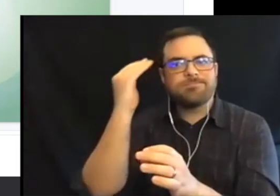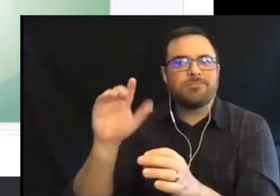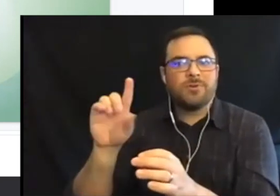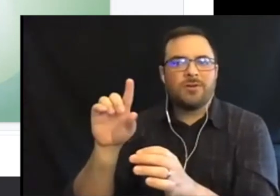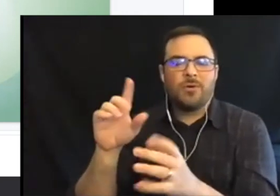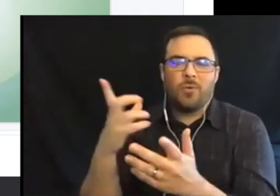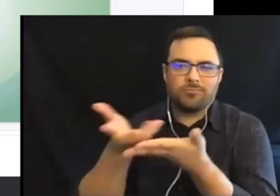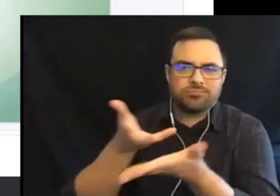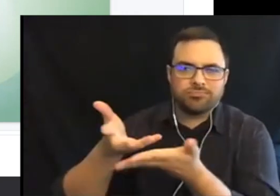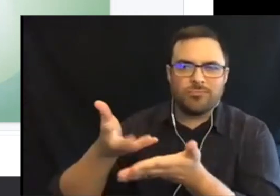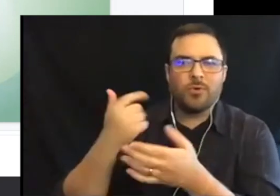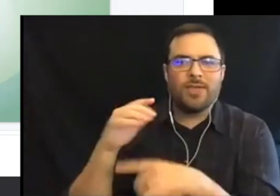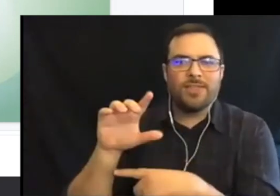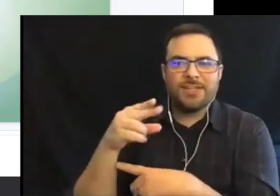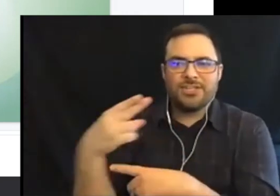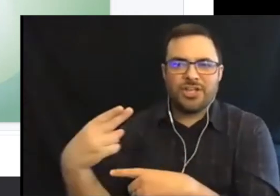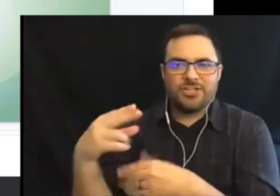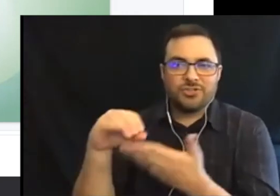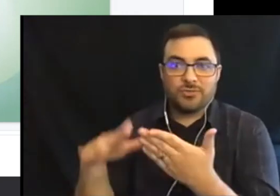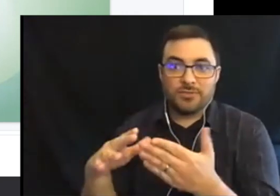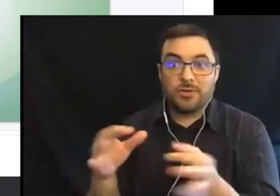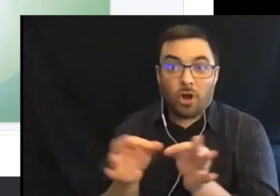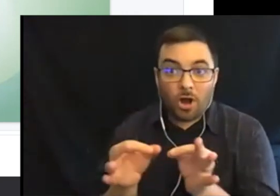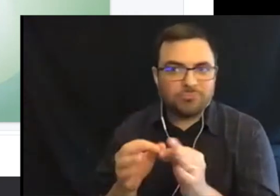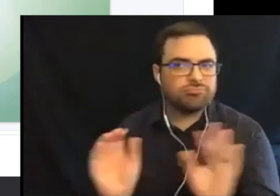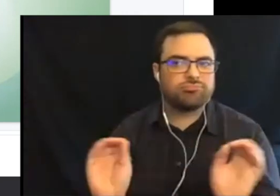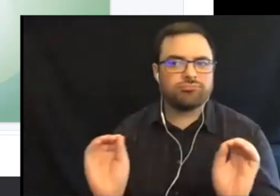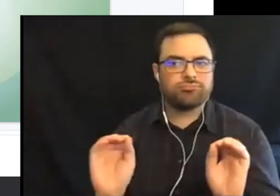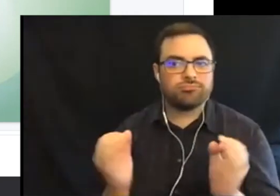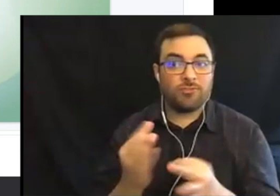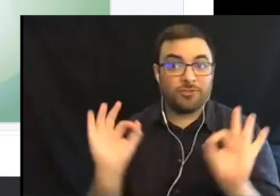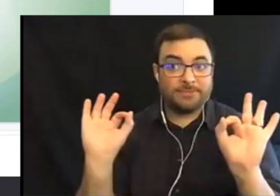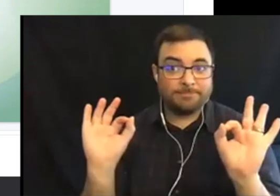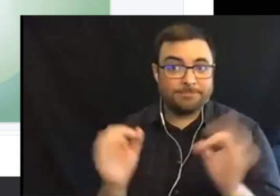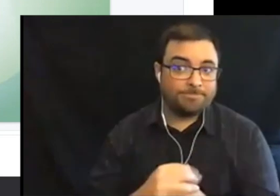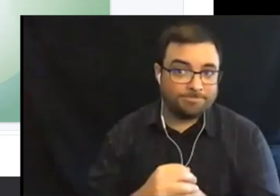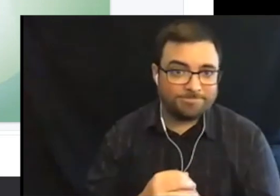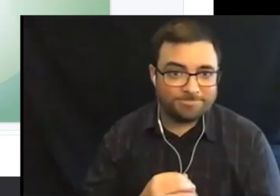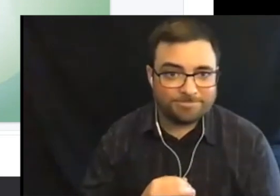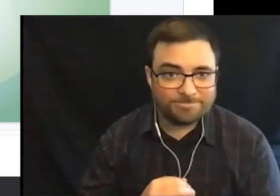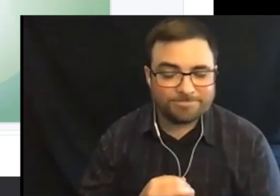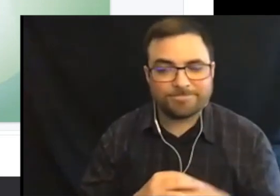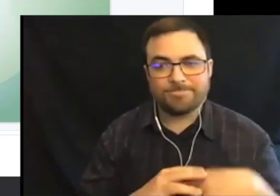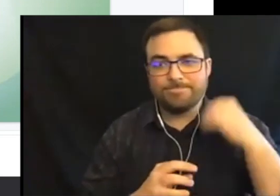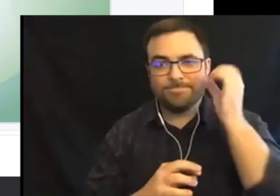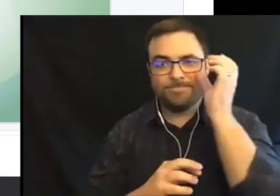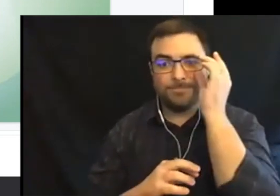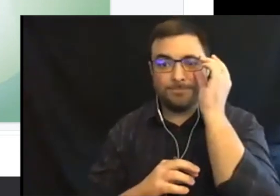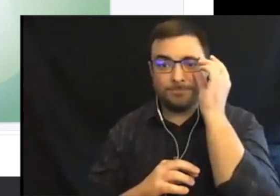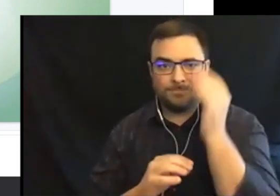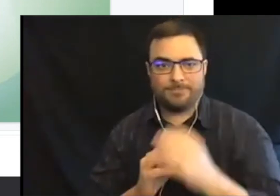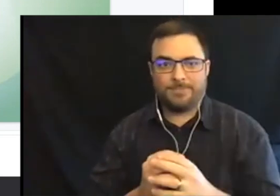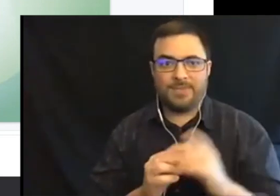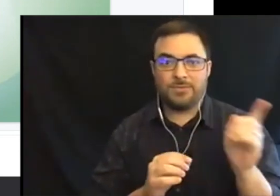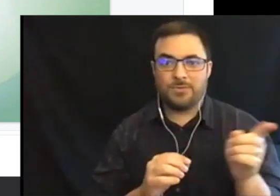that group. This is no cost for individuals to participate. So I am going to put in